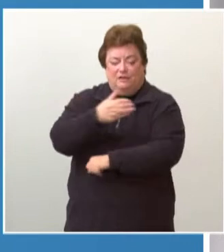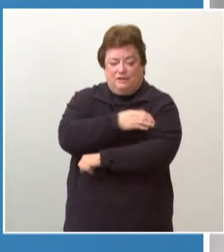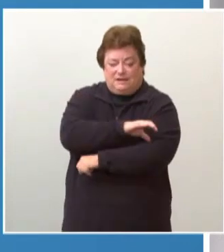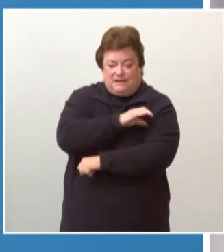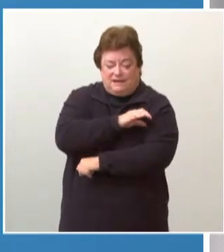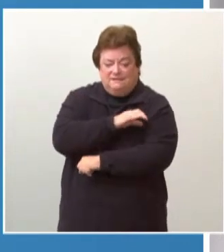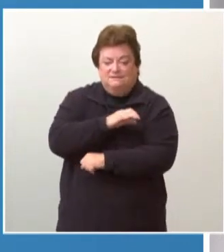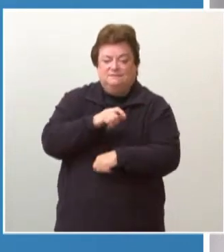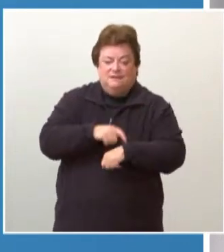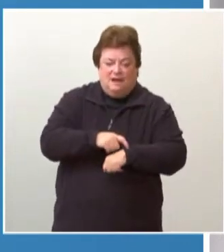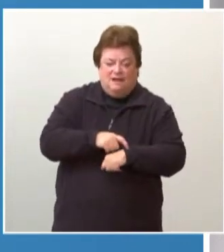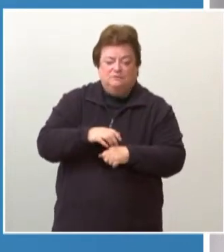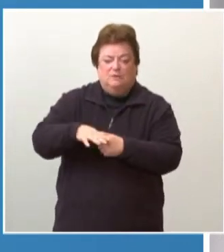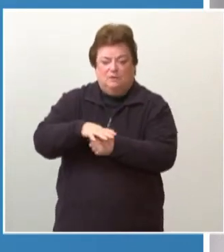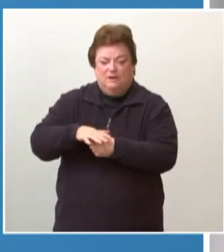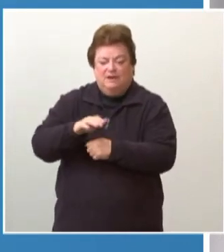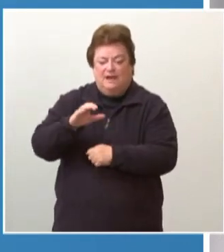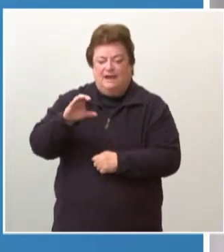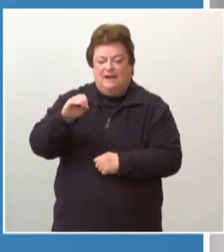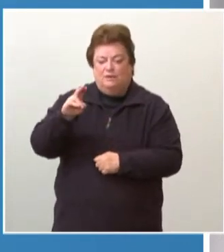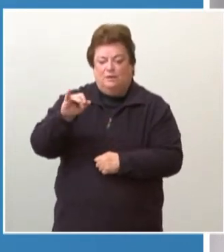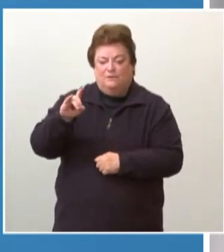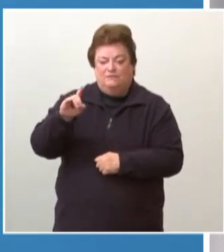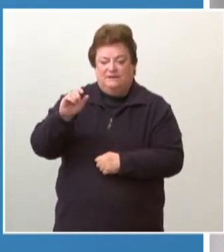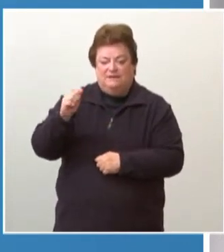and locations at